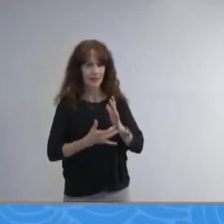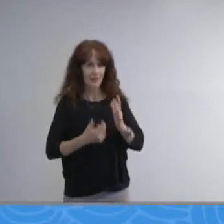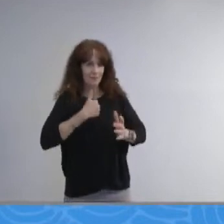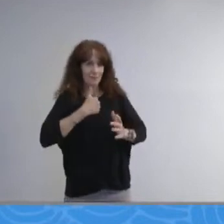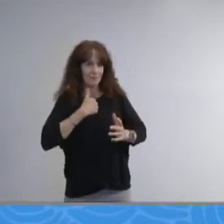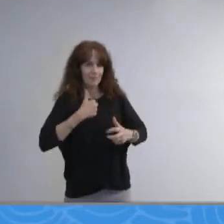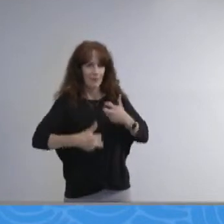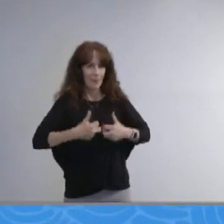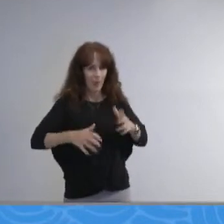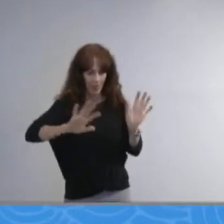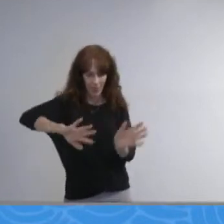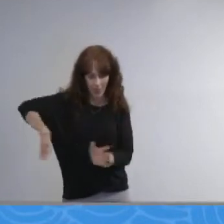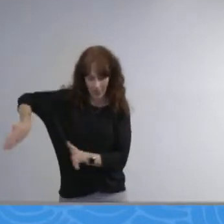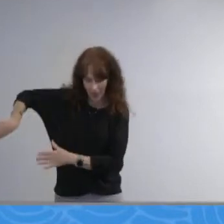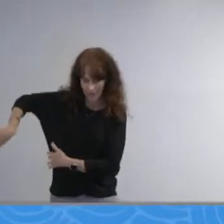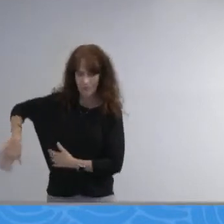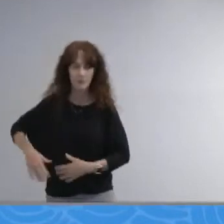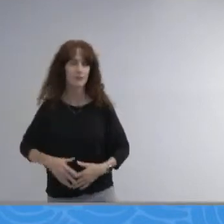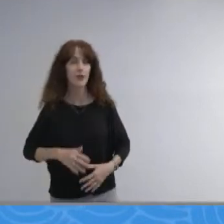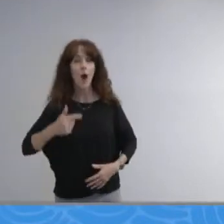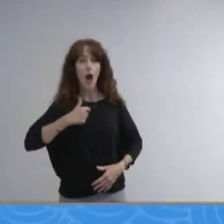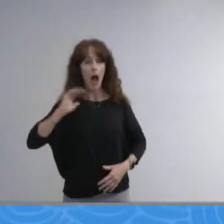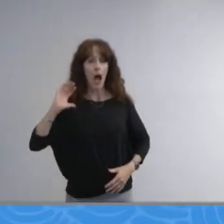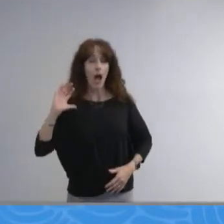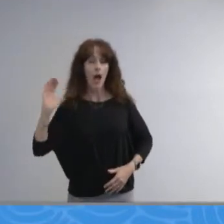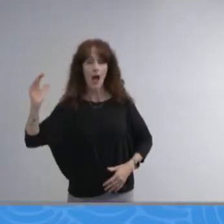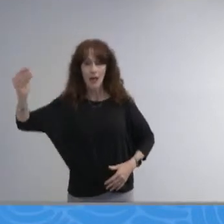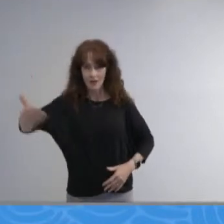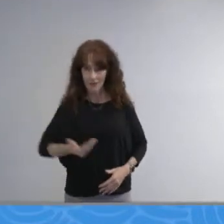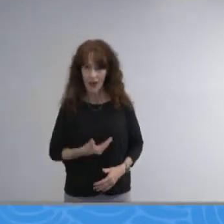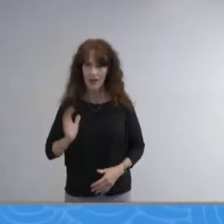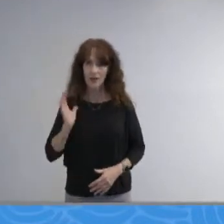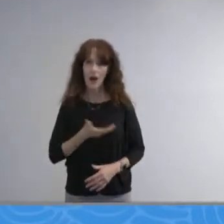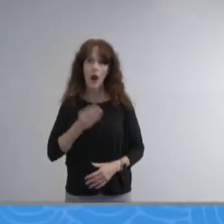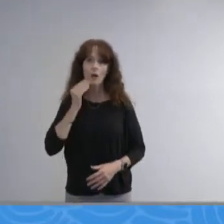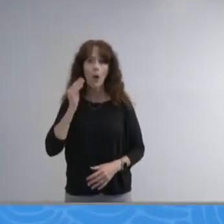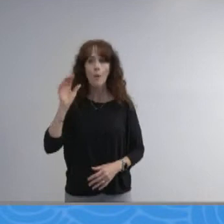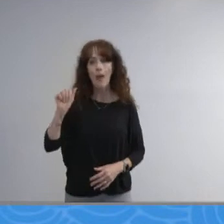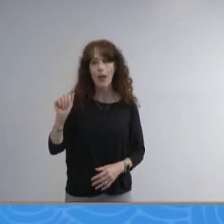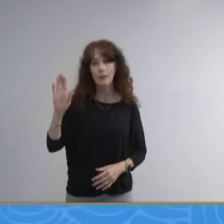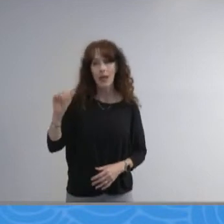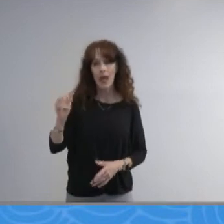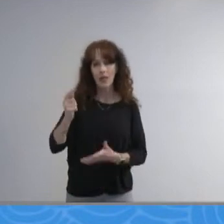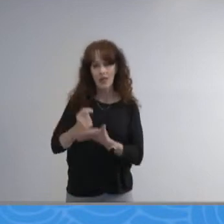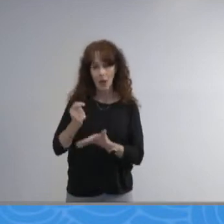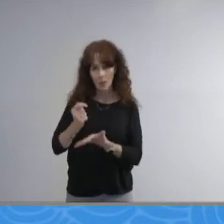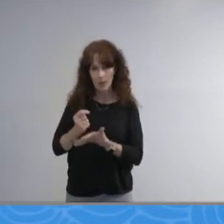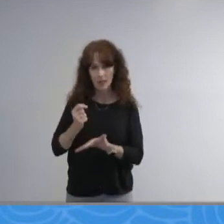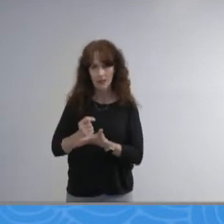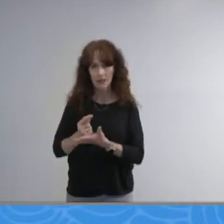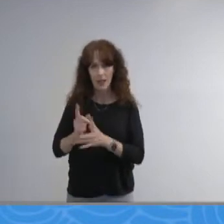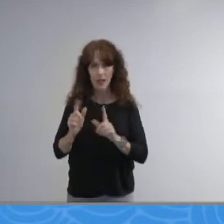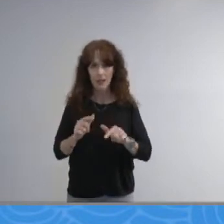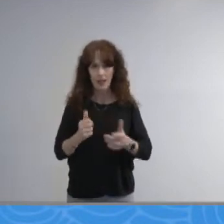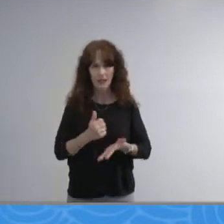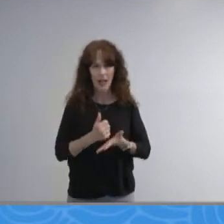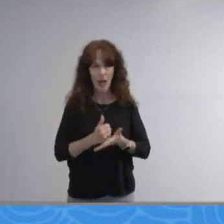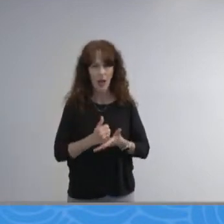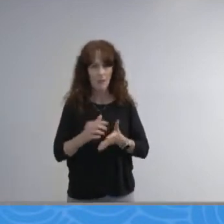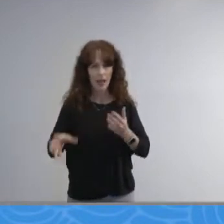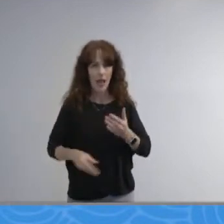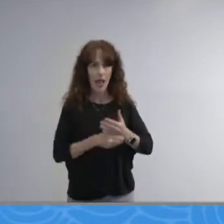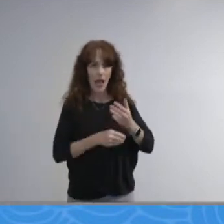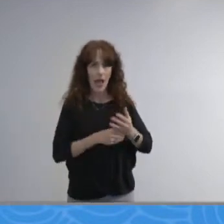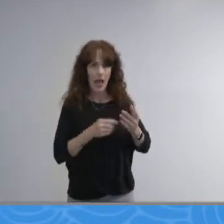here. I invited our home ABA therapist to attend the meeting because I think she can actually help add